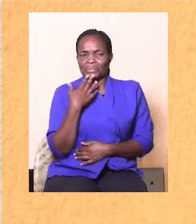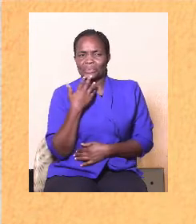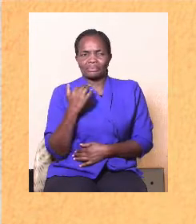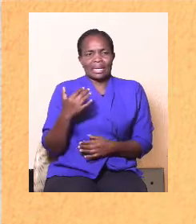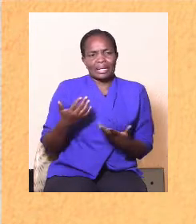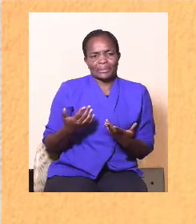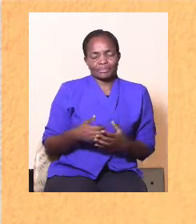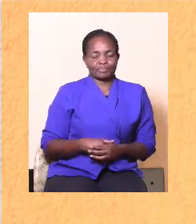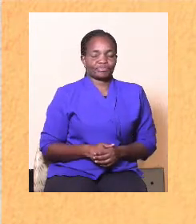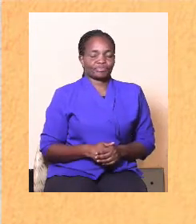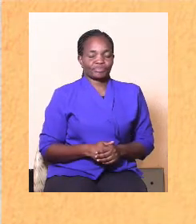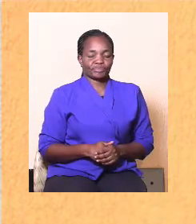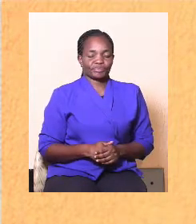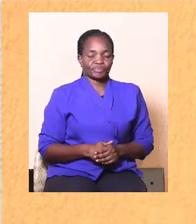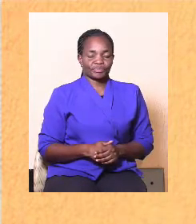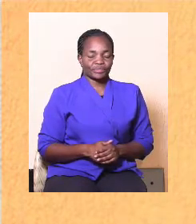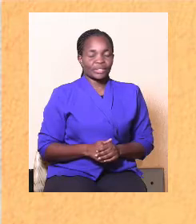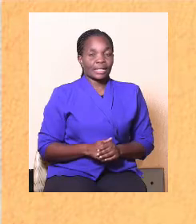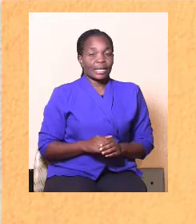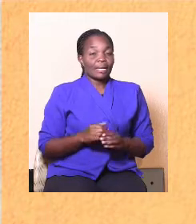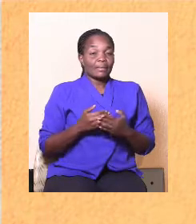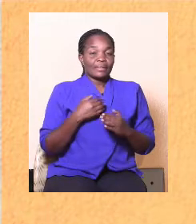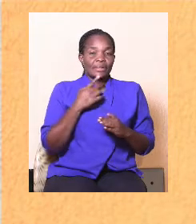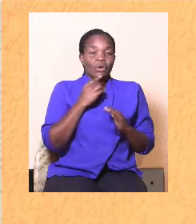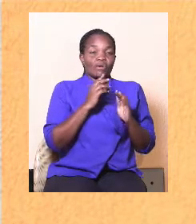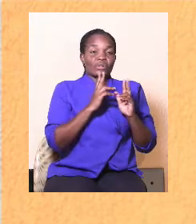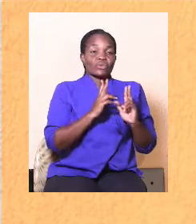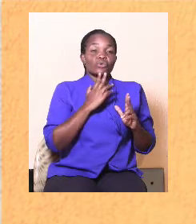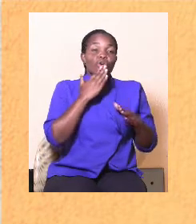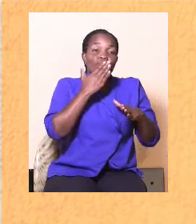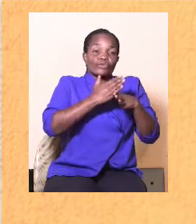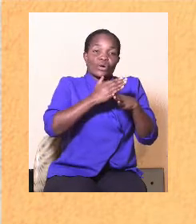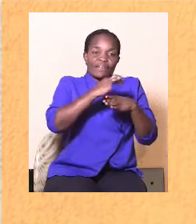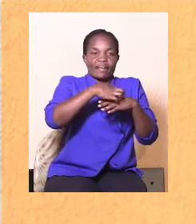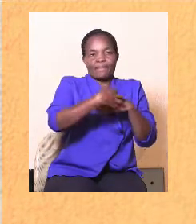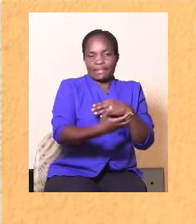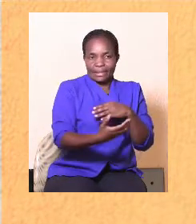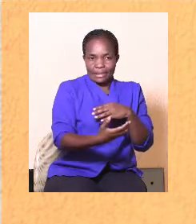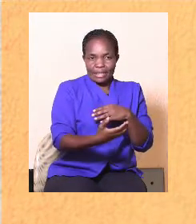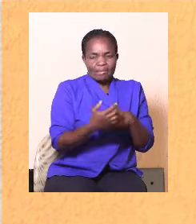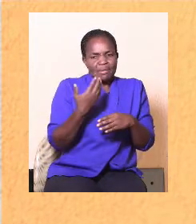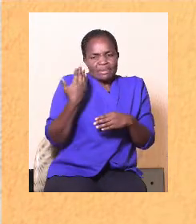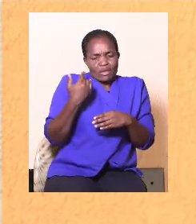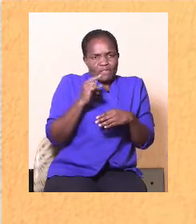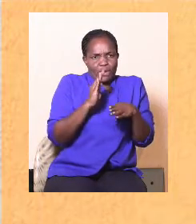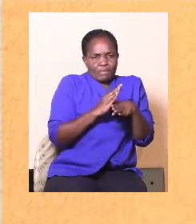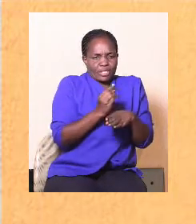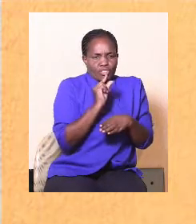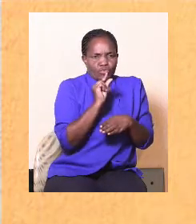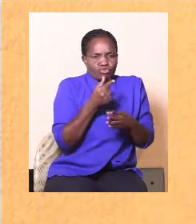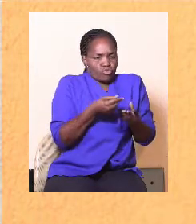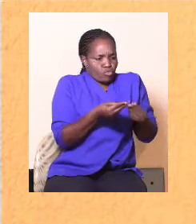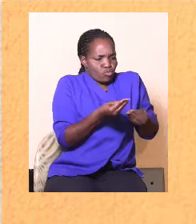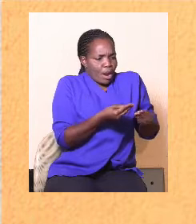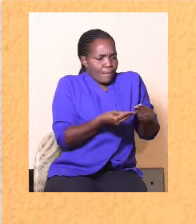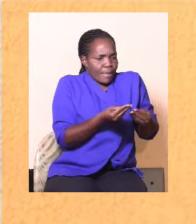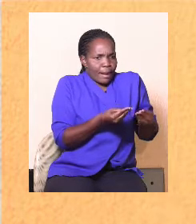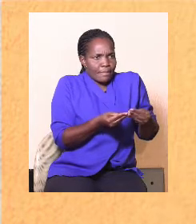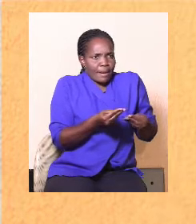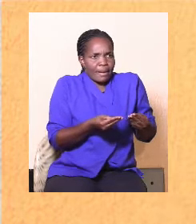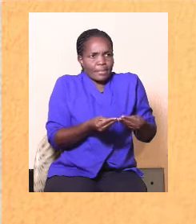So like I said before, people who have lost their livelihoods, if you were selling somewhere in the informal